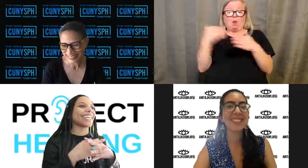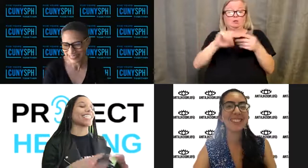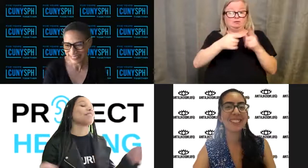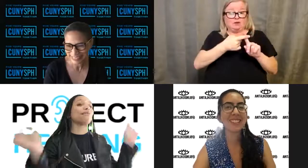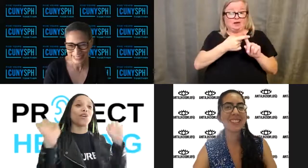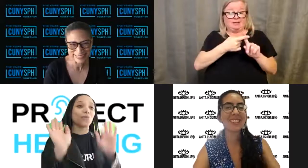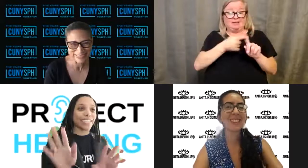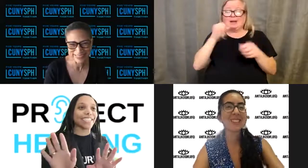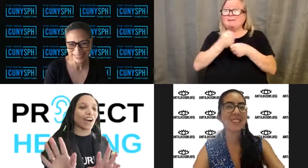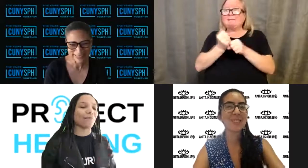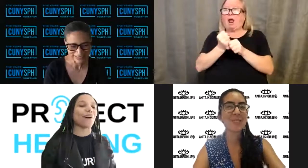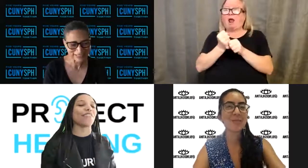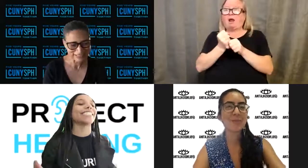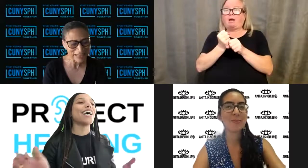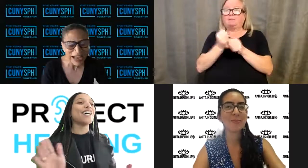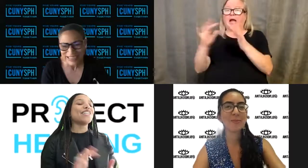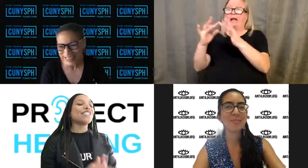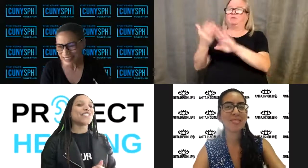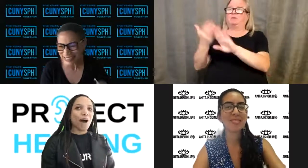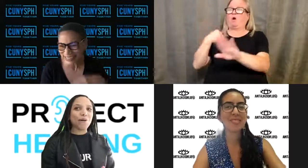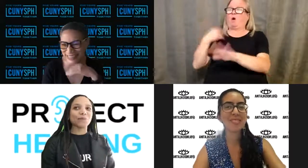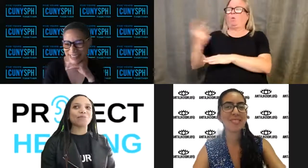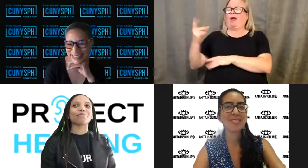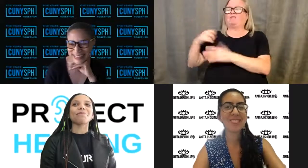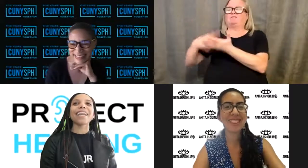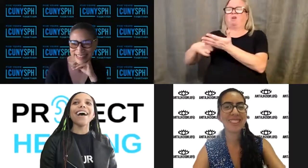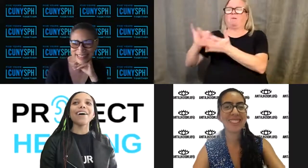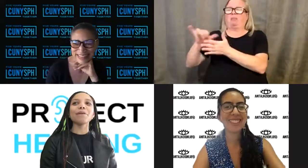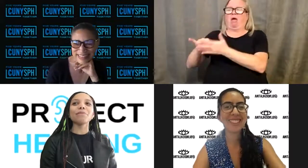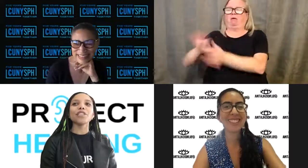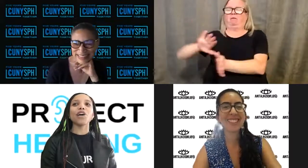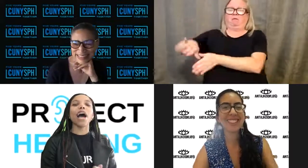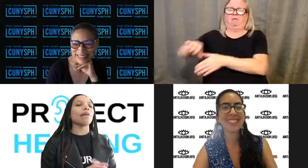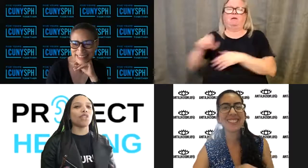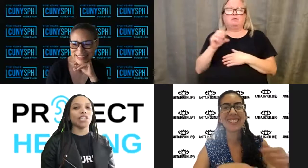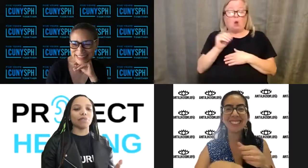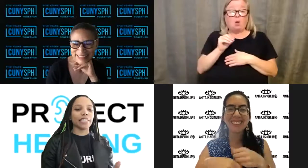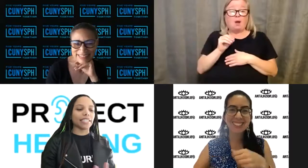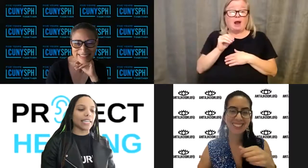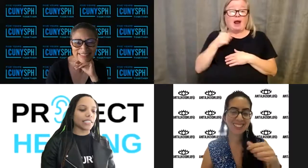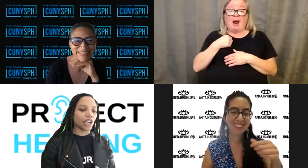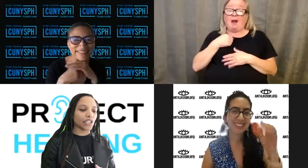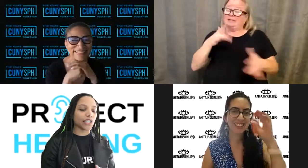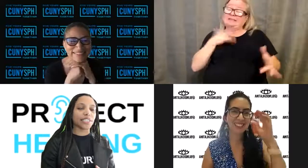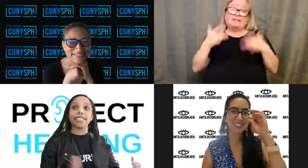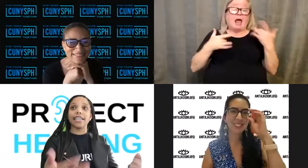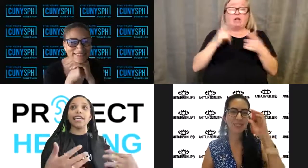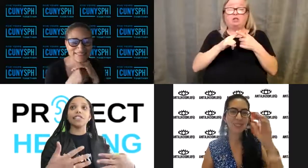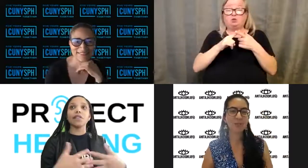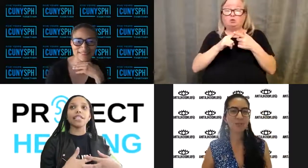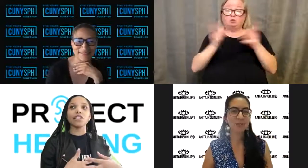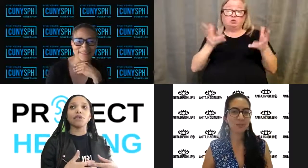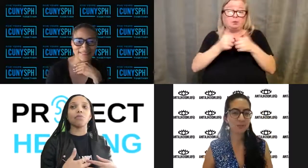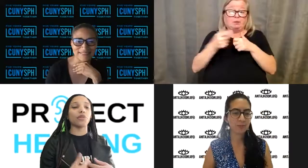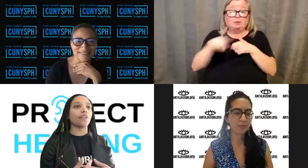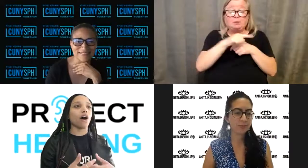make the connection before. We need to talk about that. So I am really, really excited to talk to you